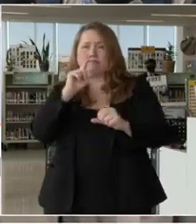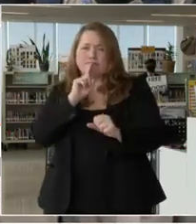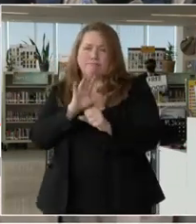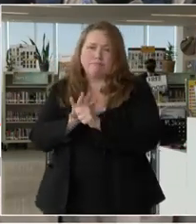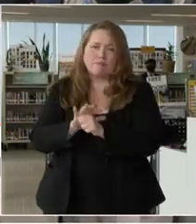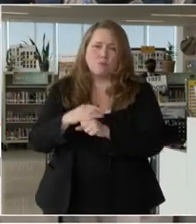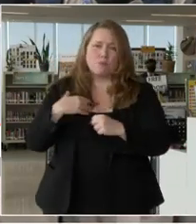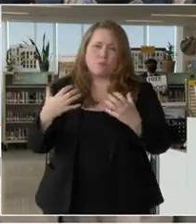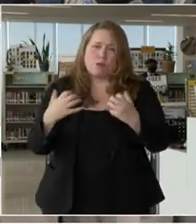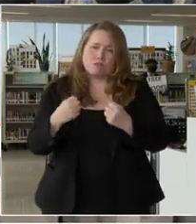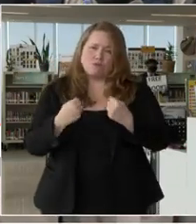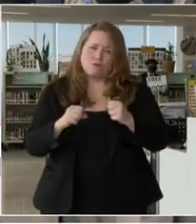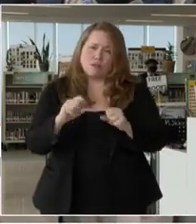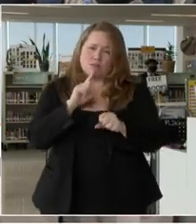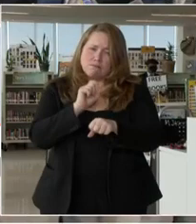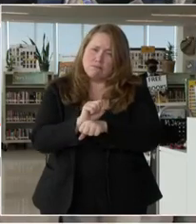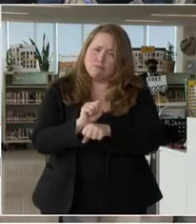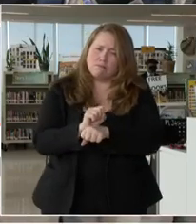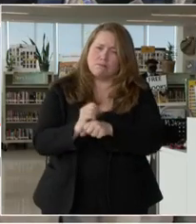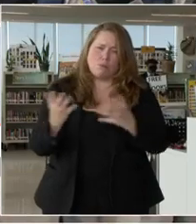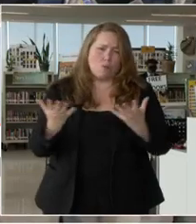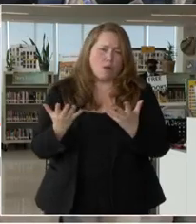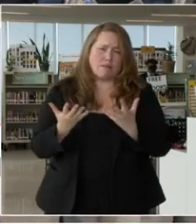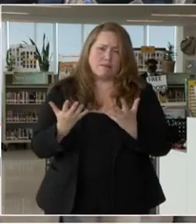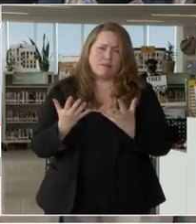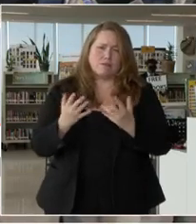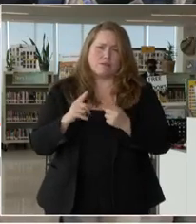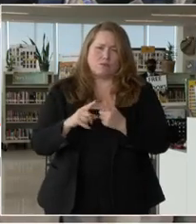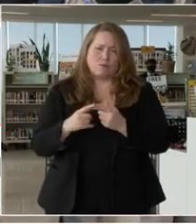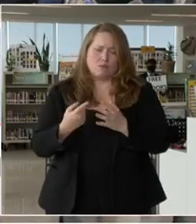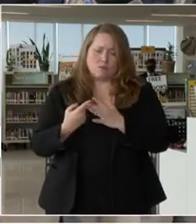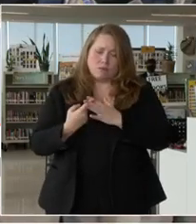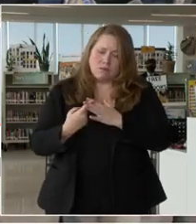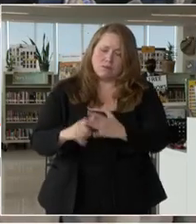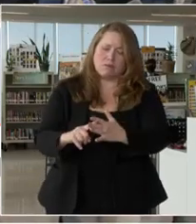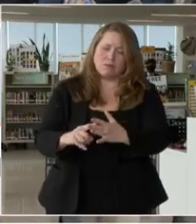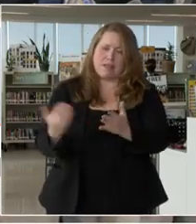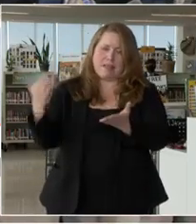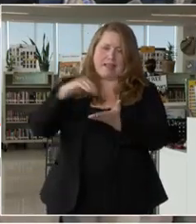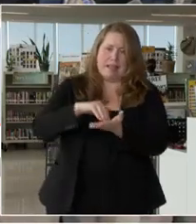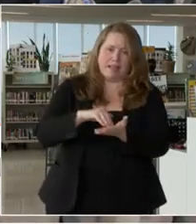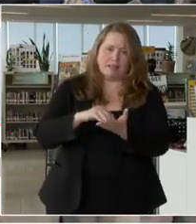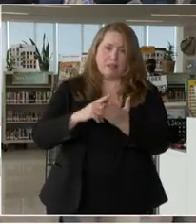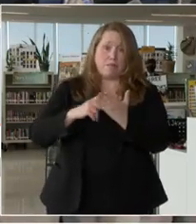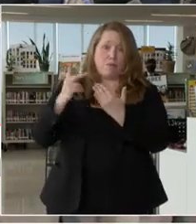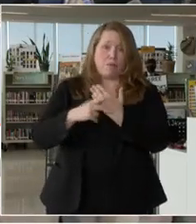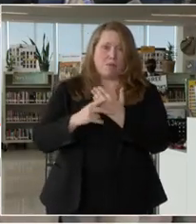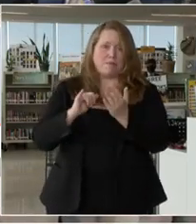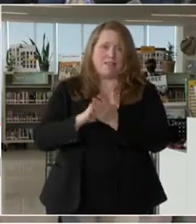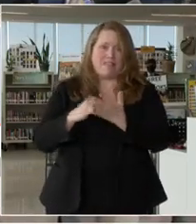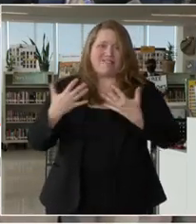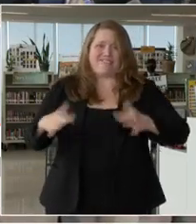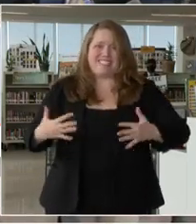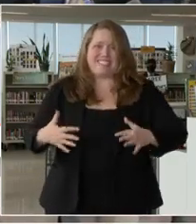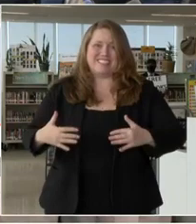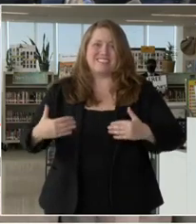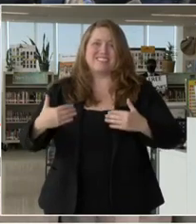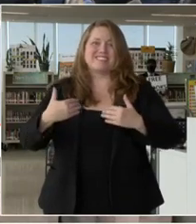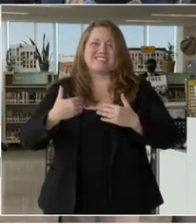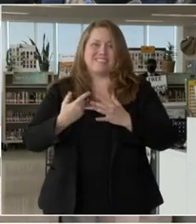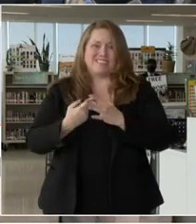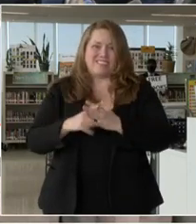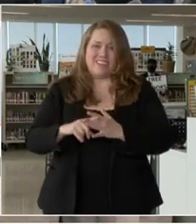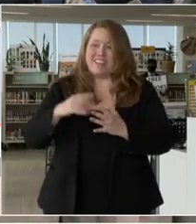to do really is to relaunch, to restart a program that I started in as a high school